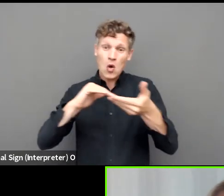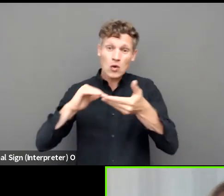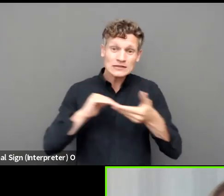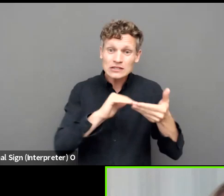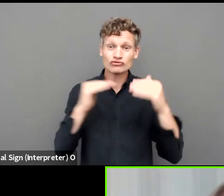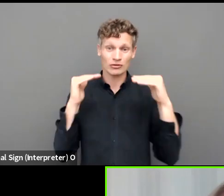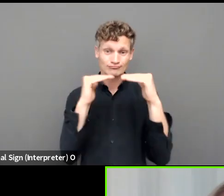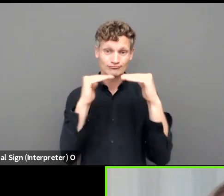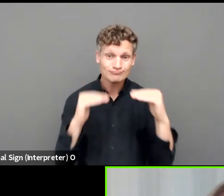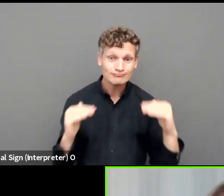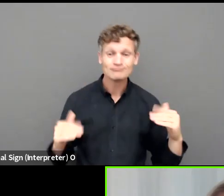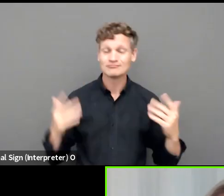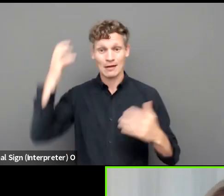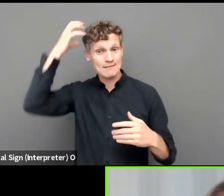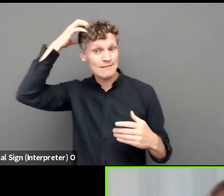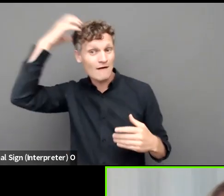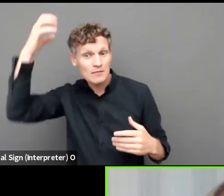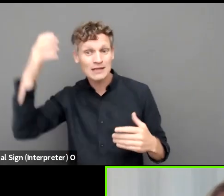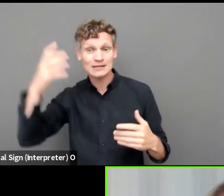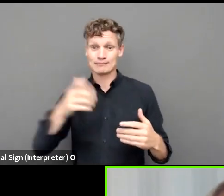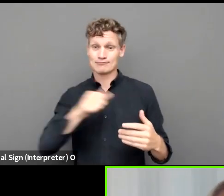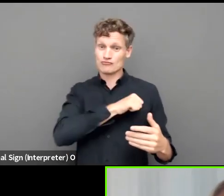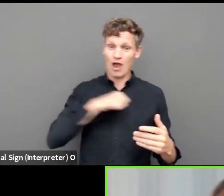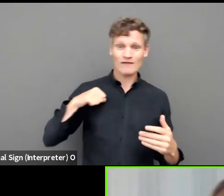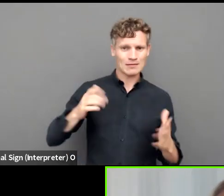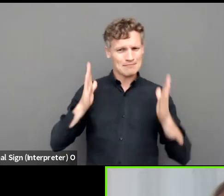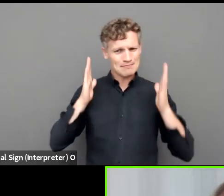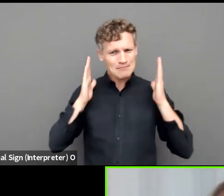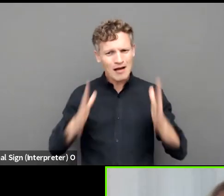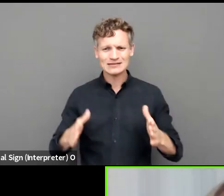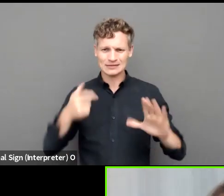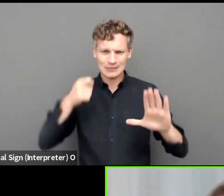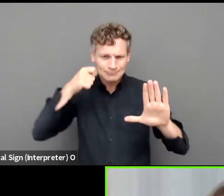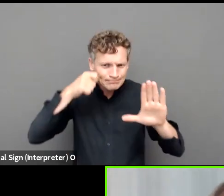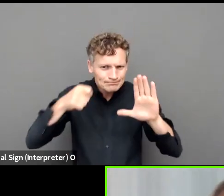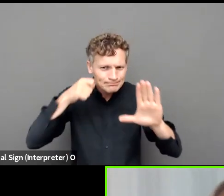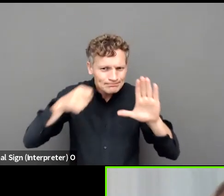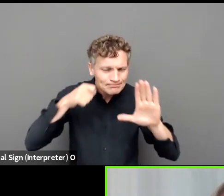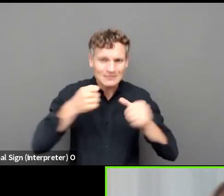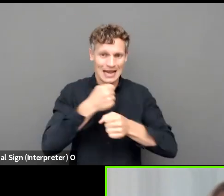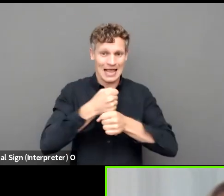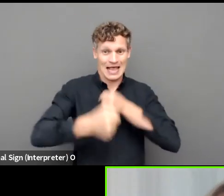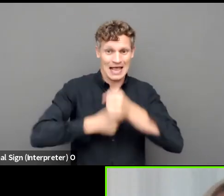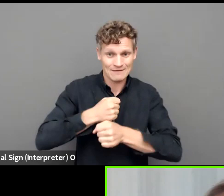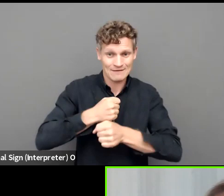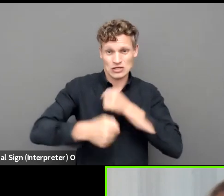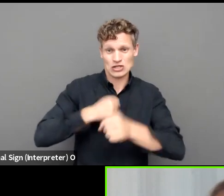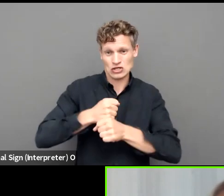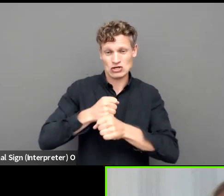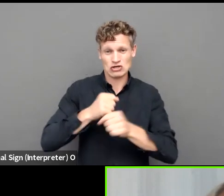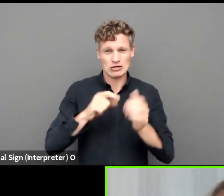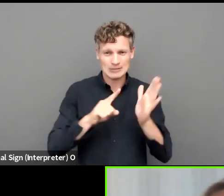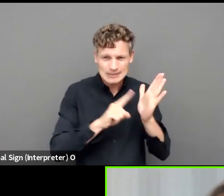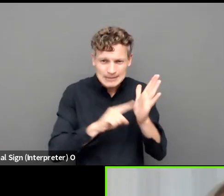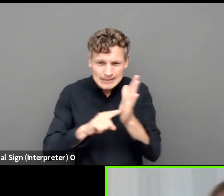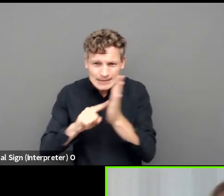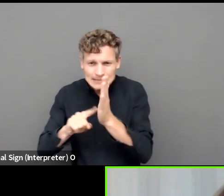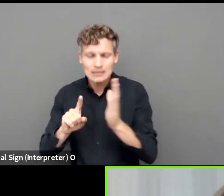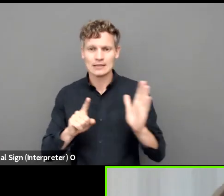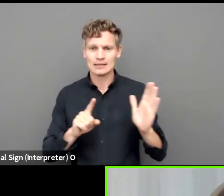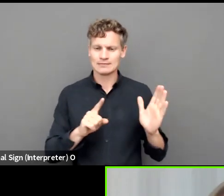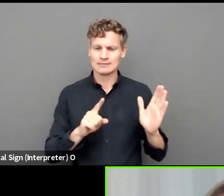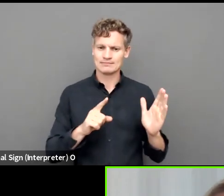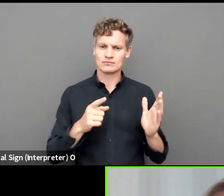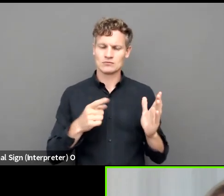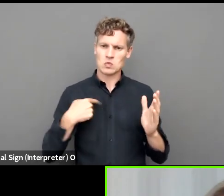those audits and make sure we control for discipline, experience, education,